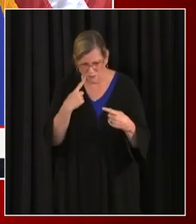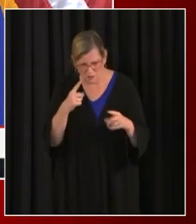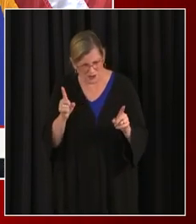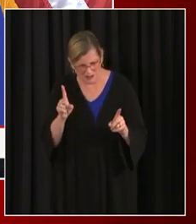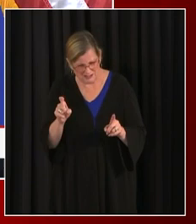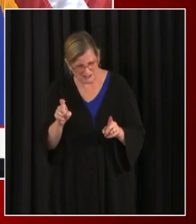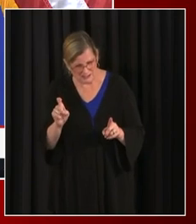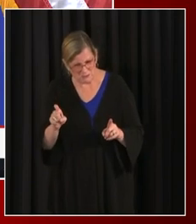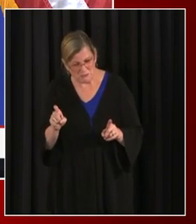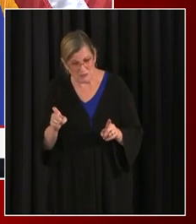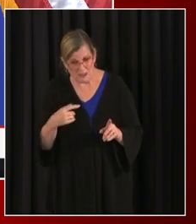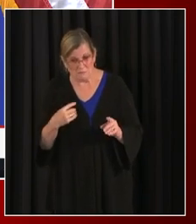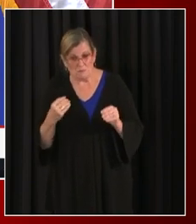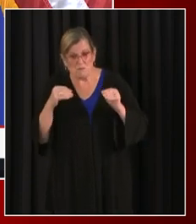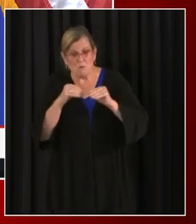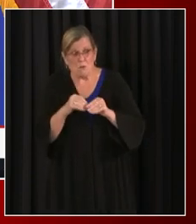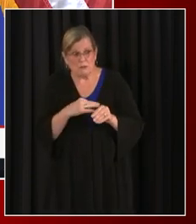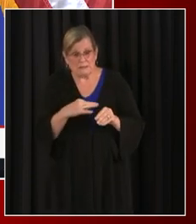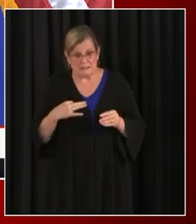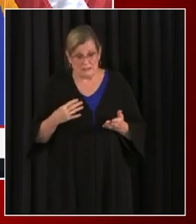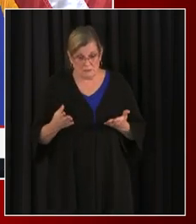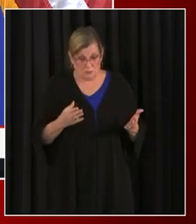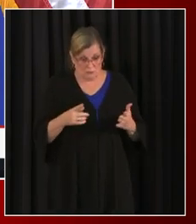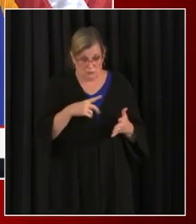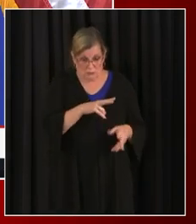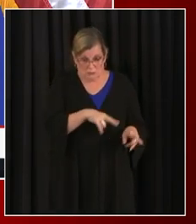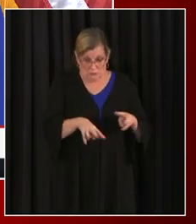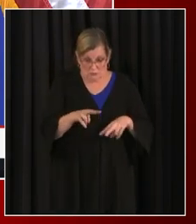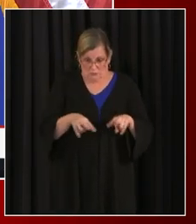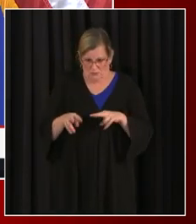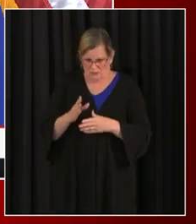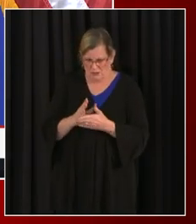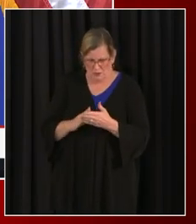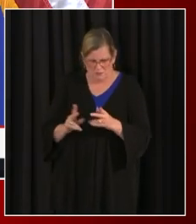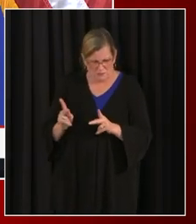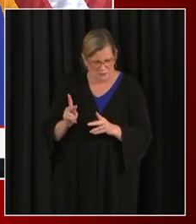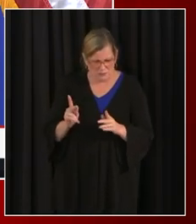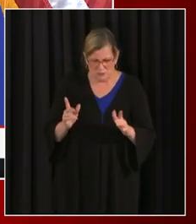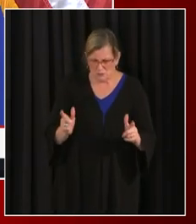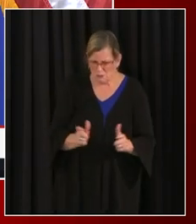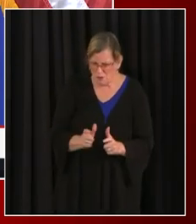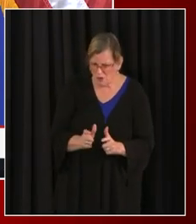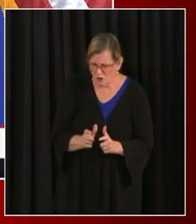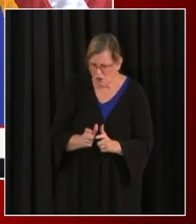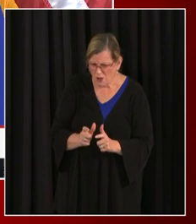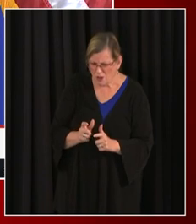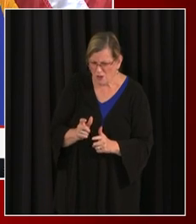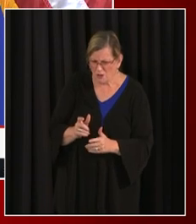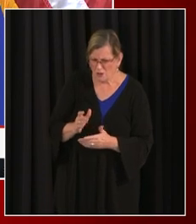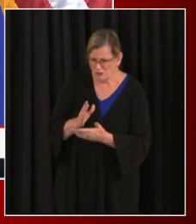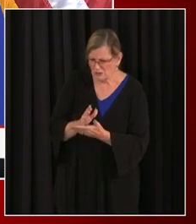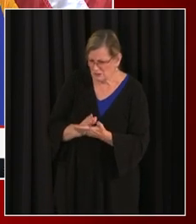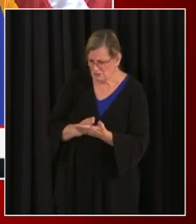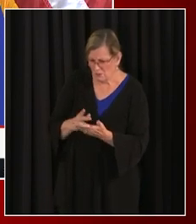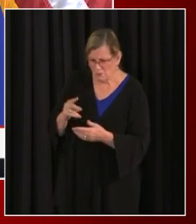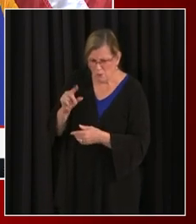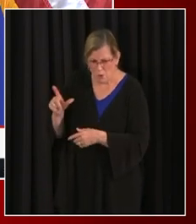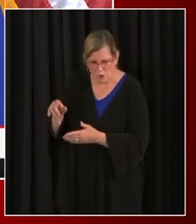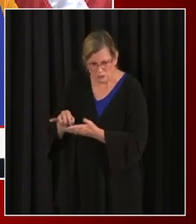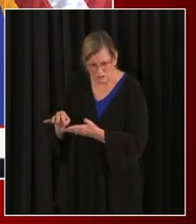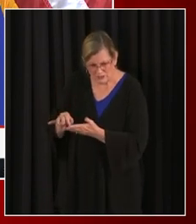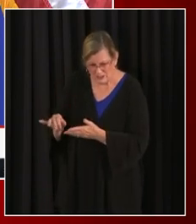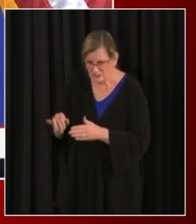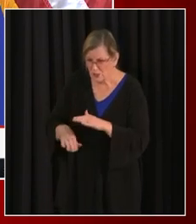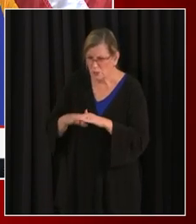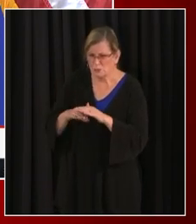be able to have more people. These venues can hold, I think the smallest one on your list is Pearl Street, which can hold 250.